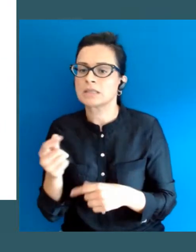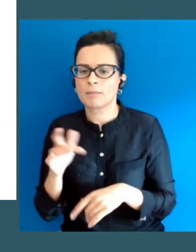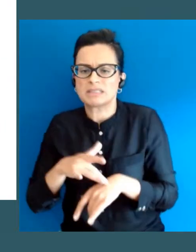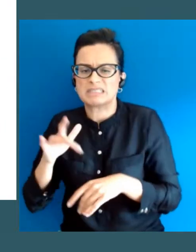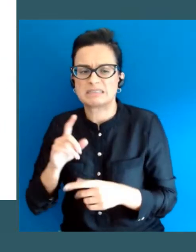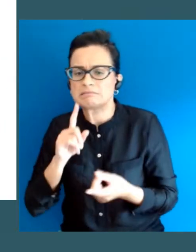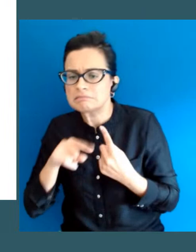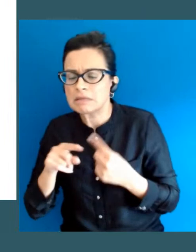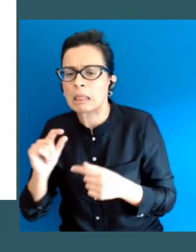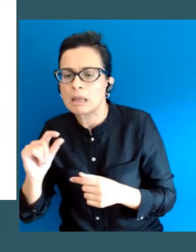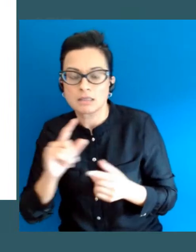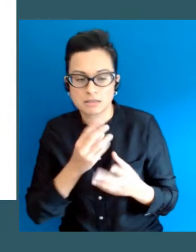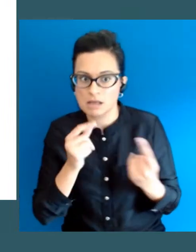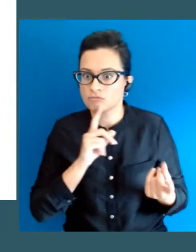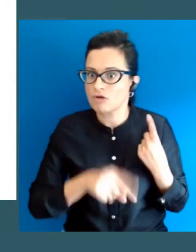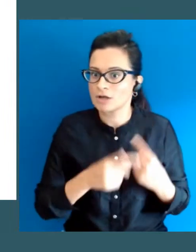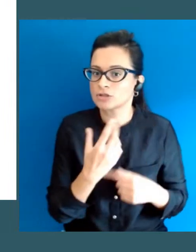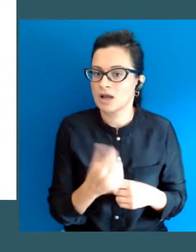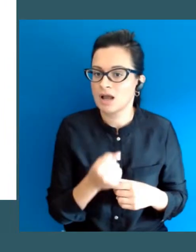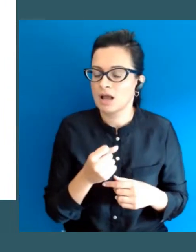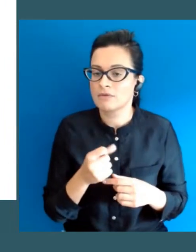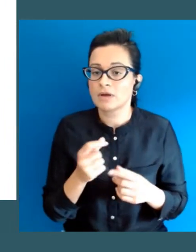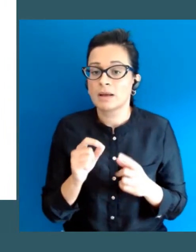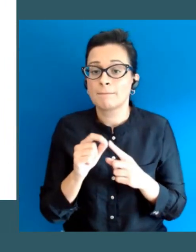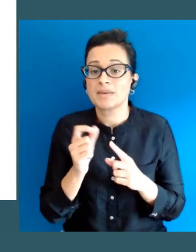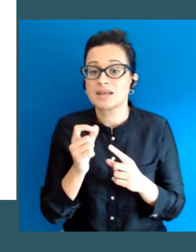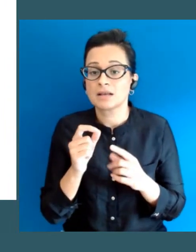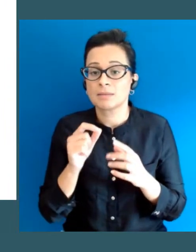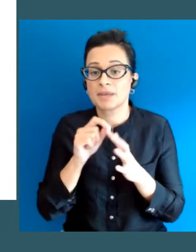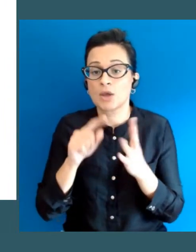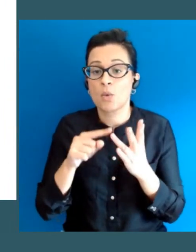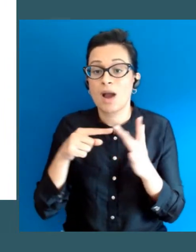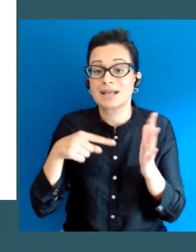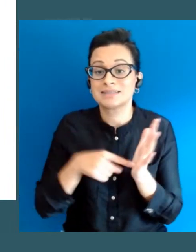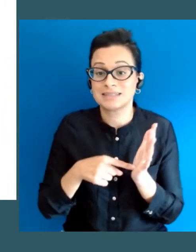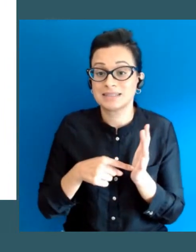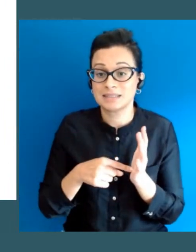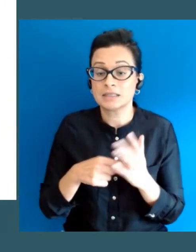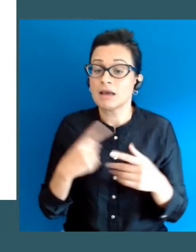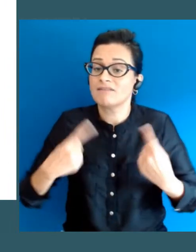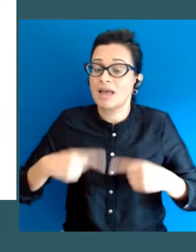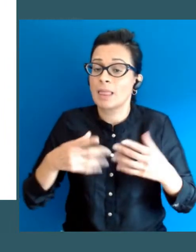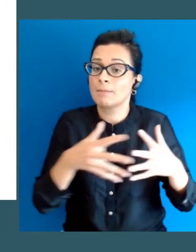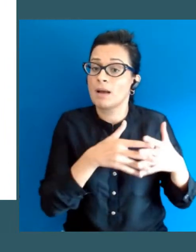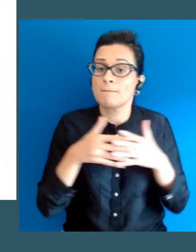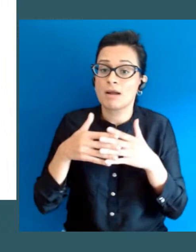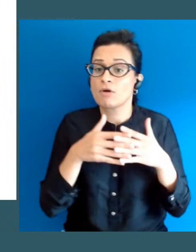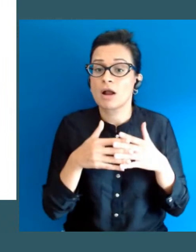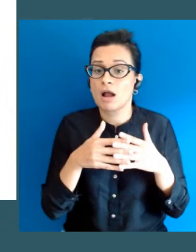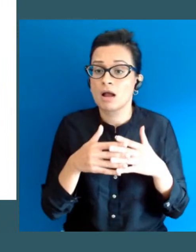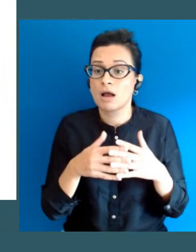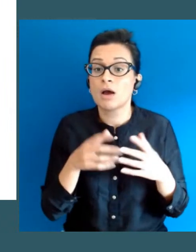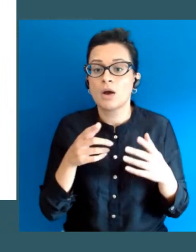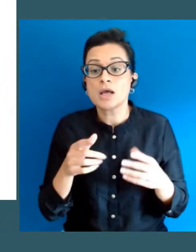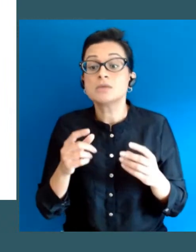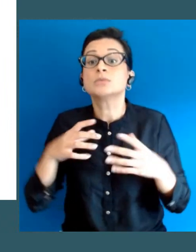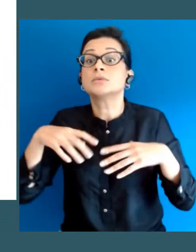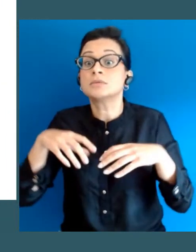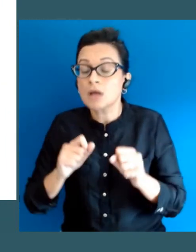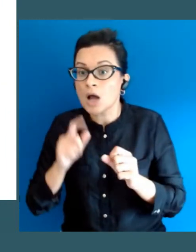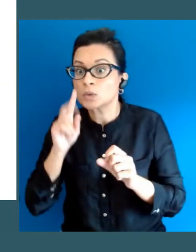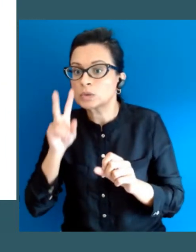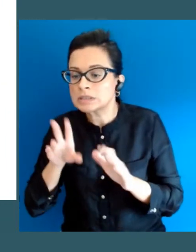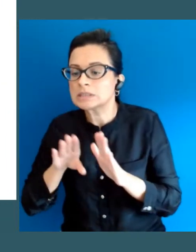Peanut oral immunotherapy is now available in the US and is on the horizon in the UK. And this will